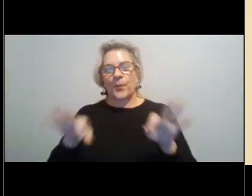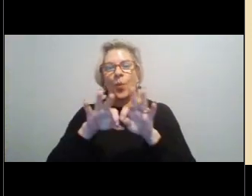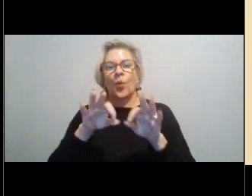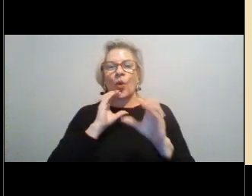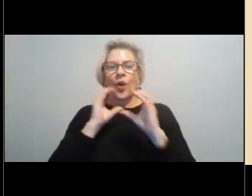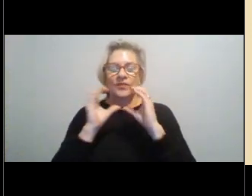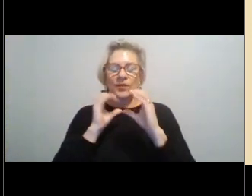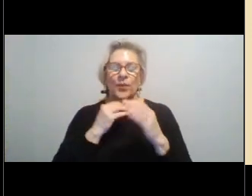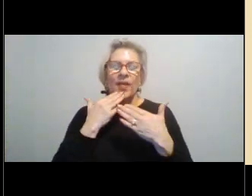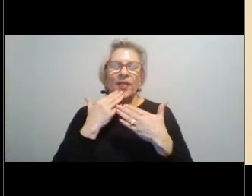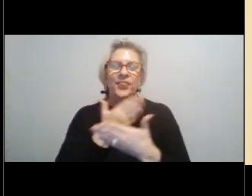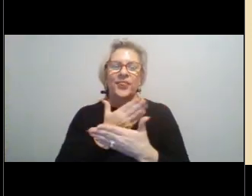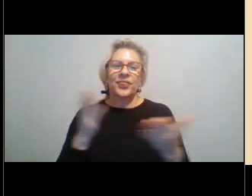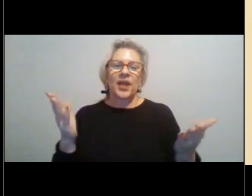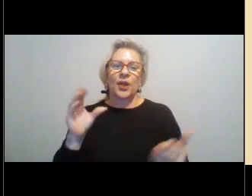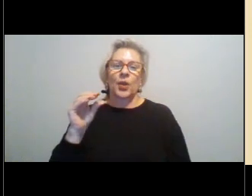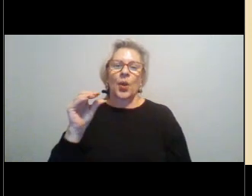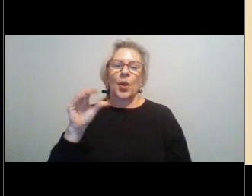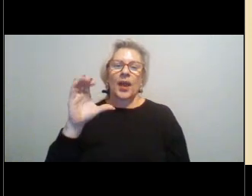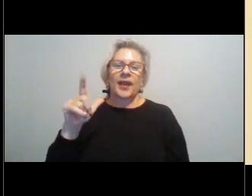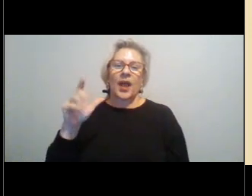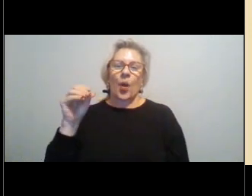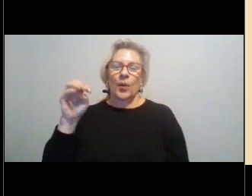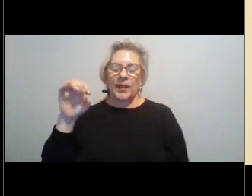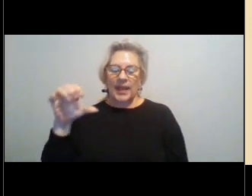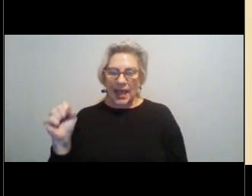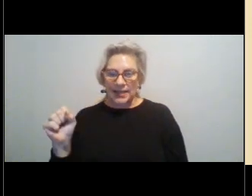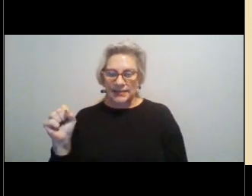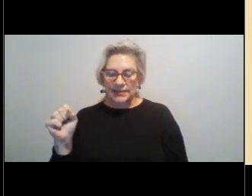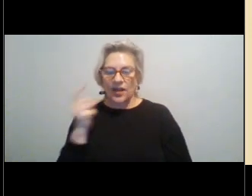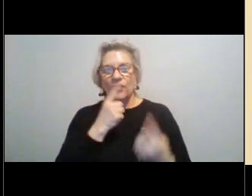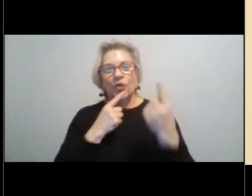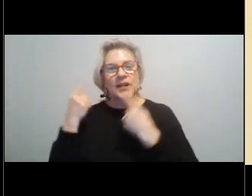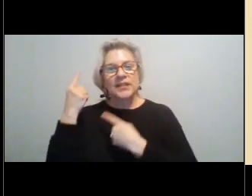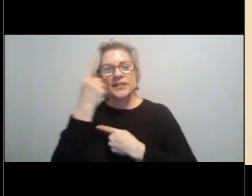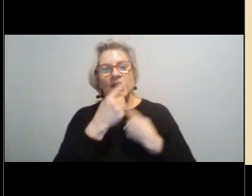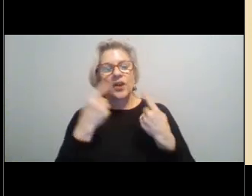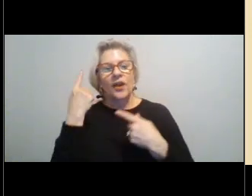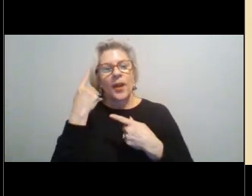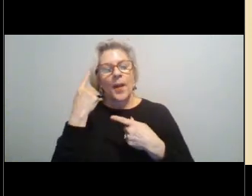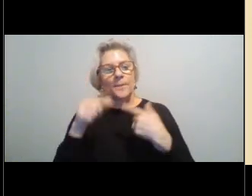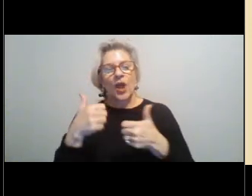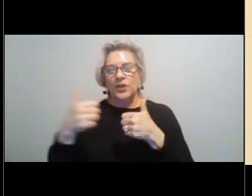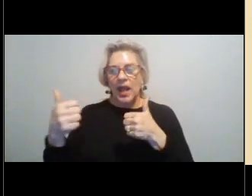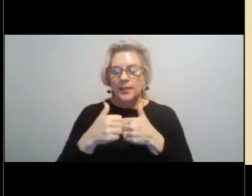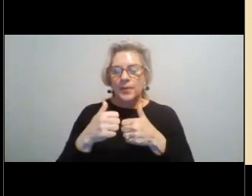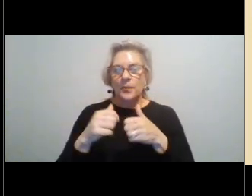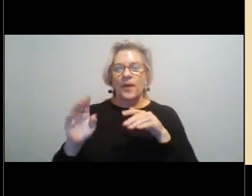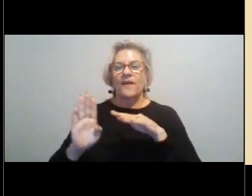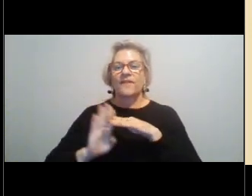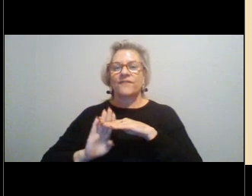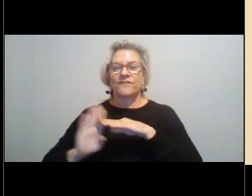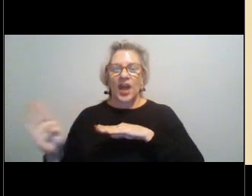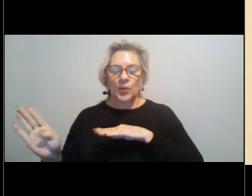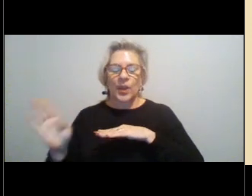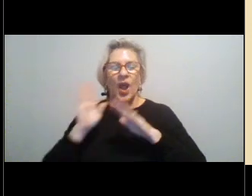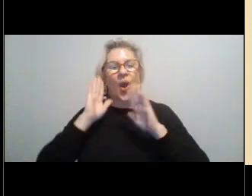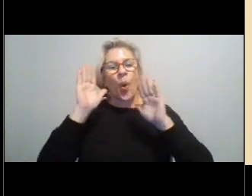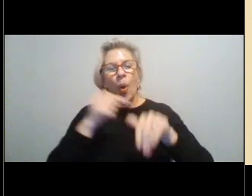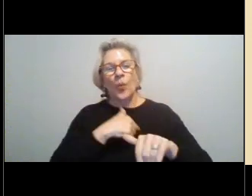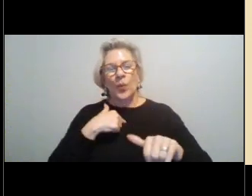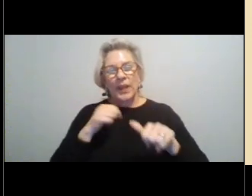I want to thank OES for considerations about the transportation system in evacuation. And I hope that we actually